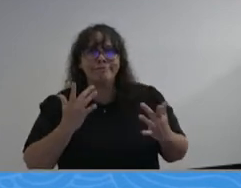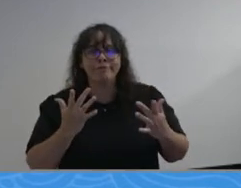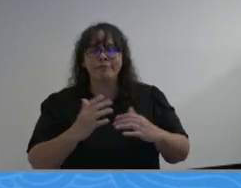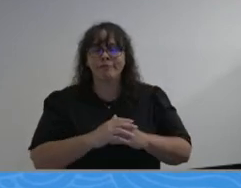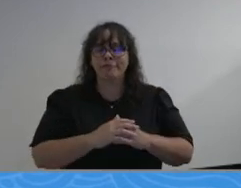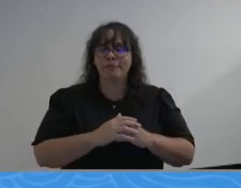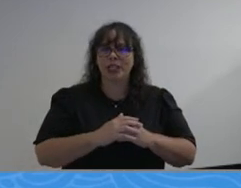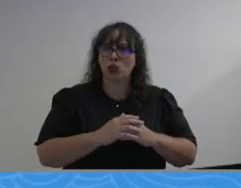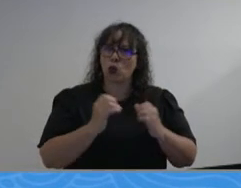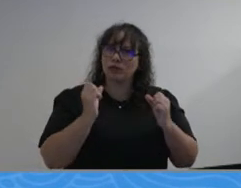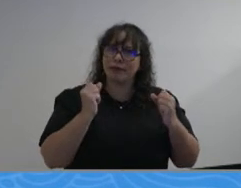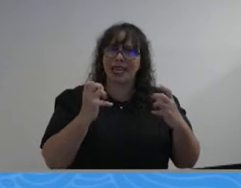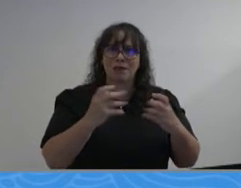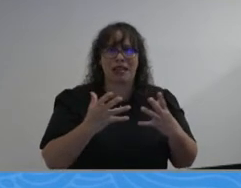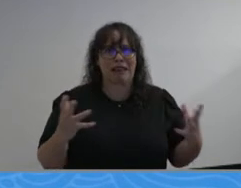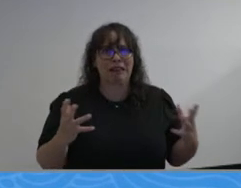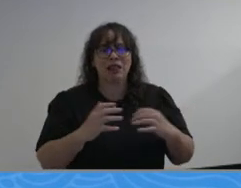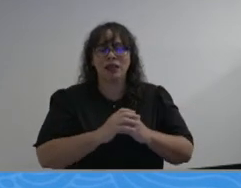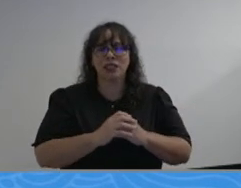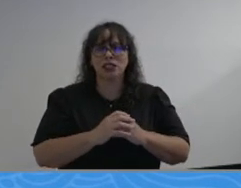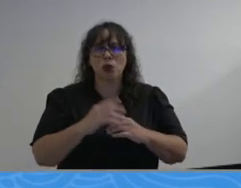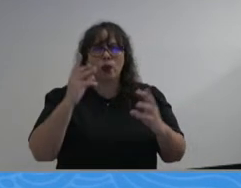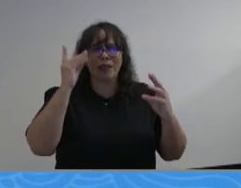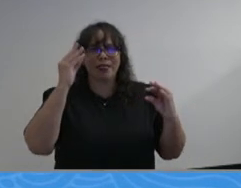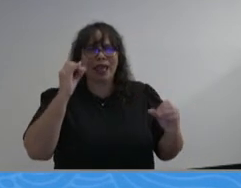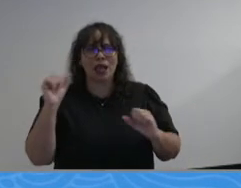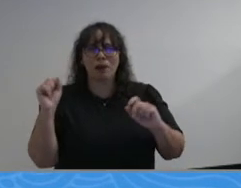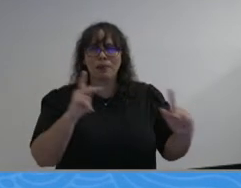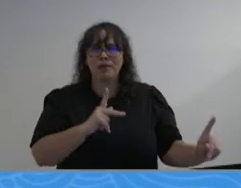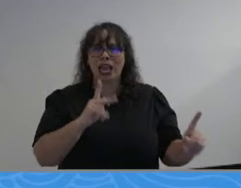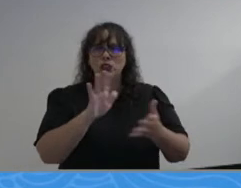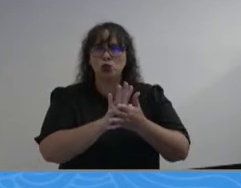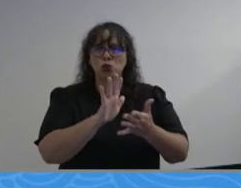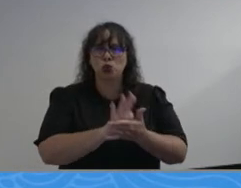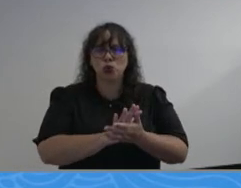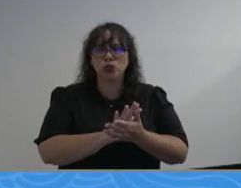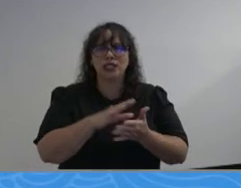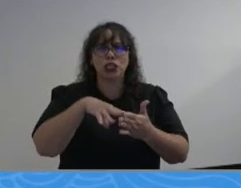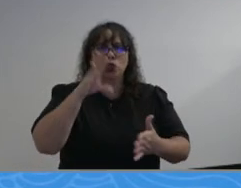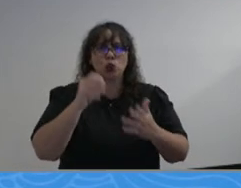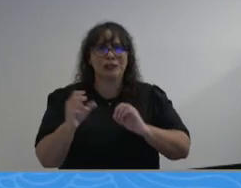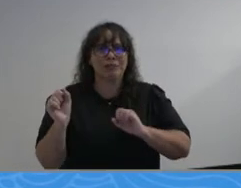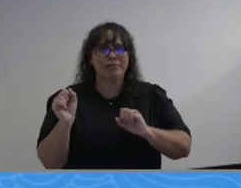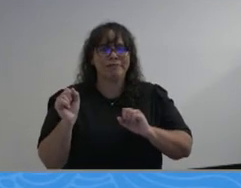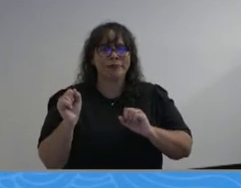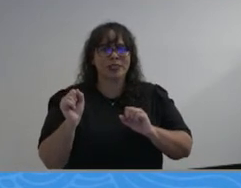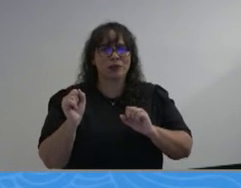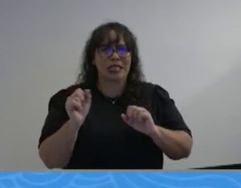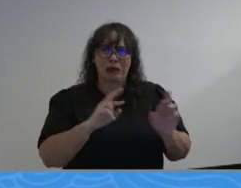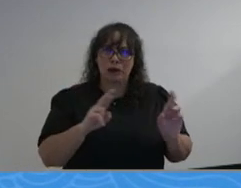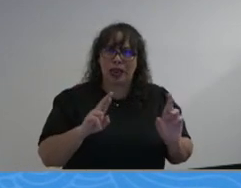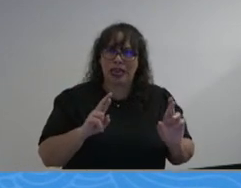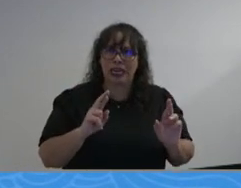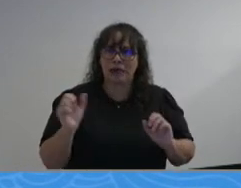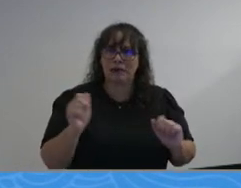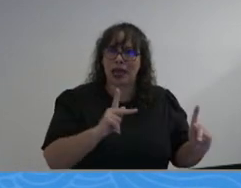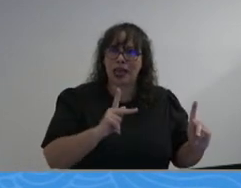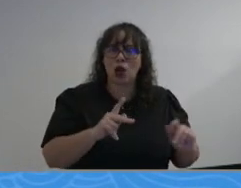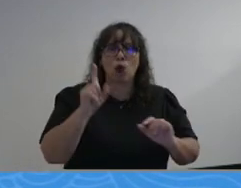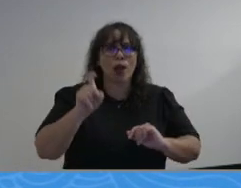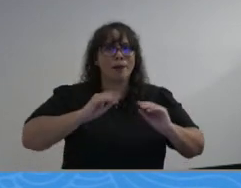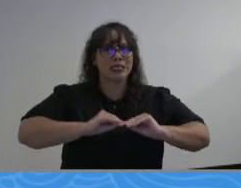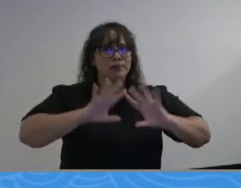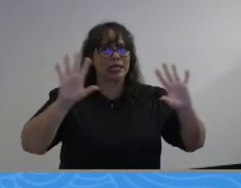think about coming back to schools, as our students are starting to become more and more acclimated in our school systems, we must be clear about one particular